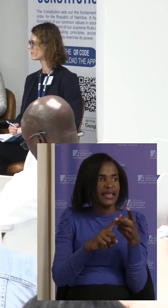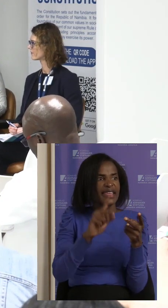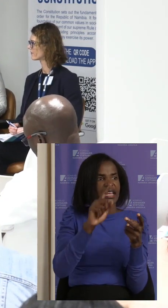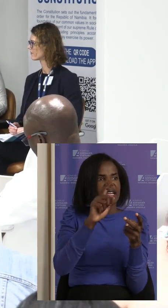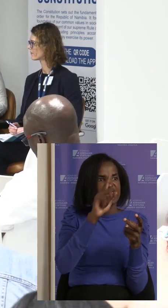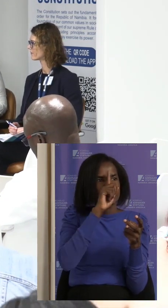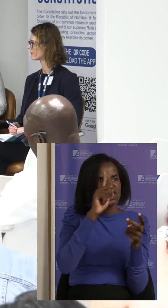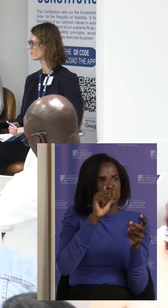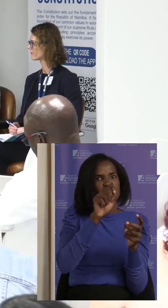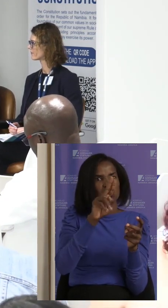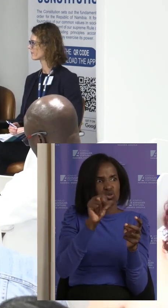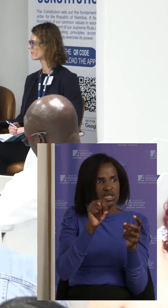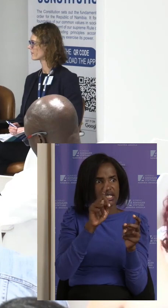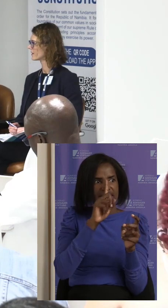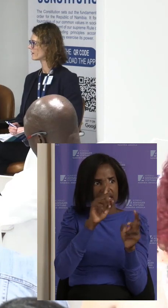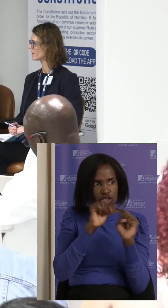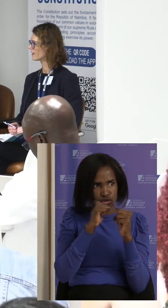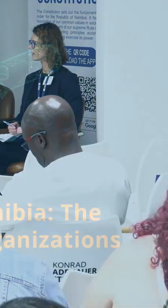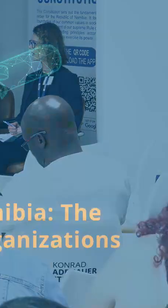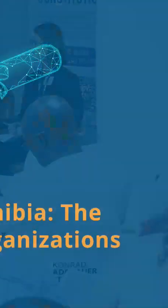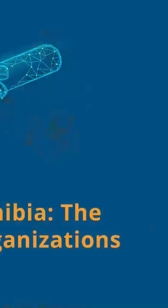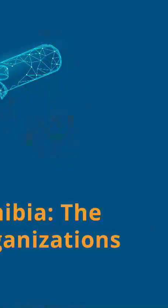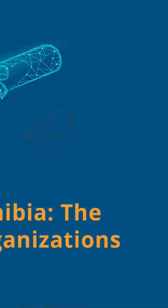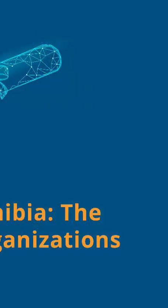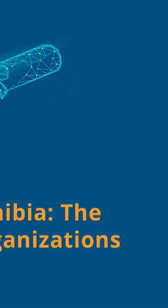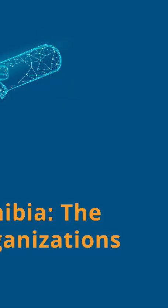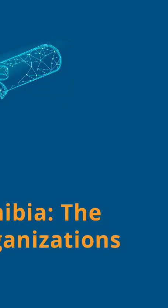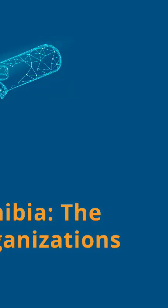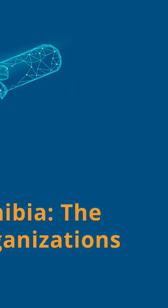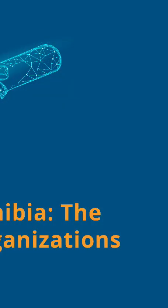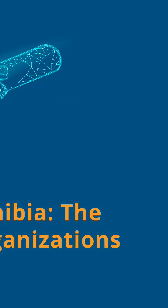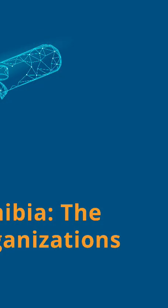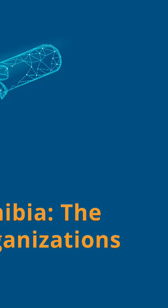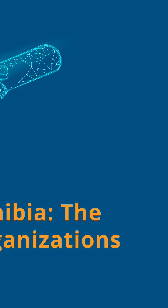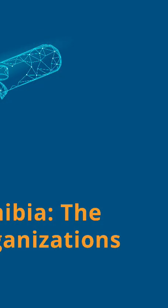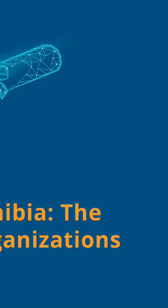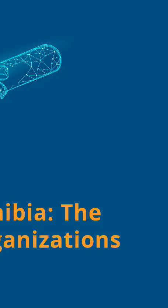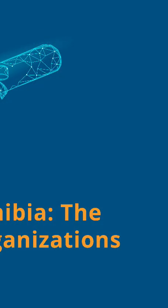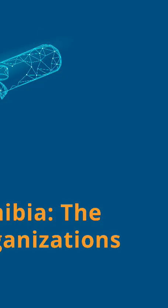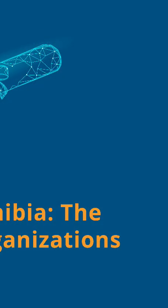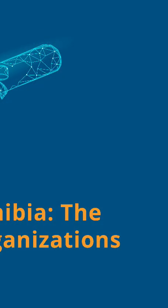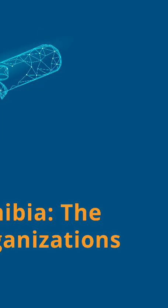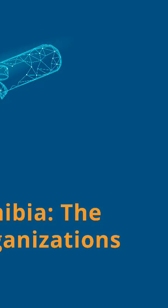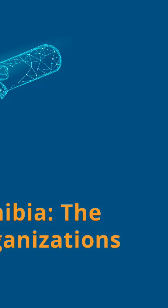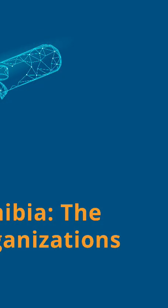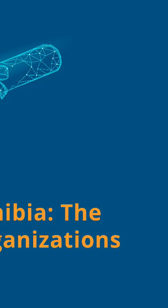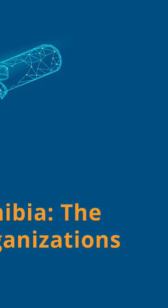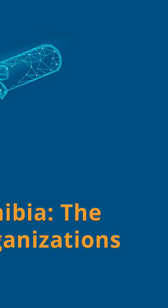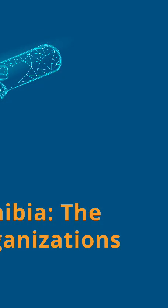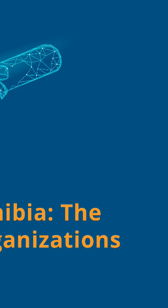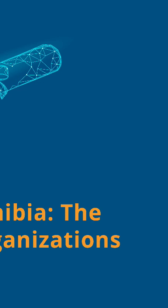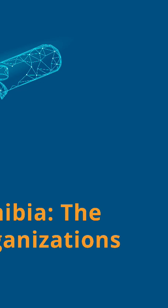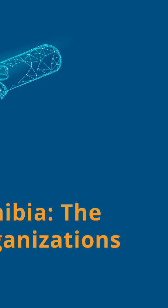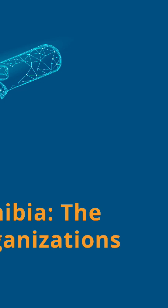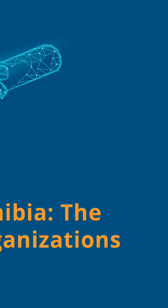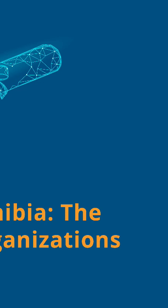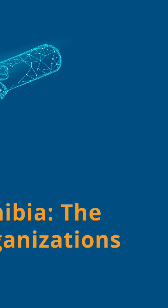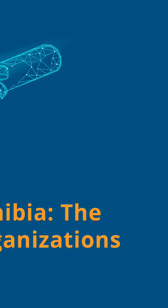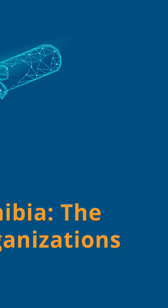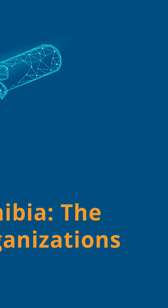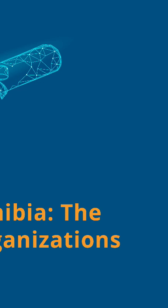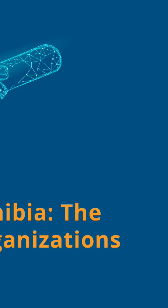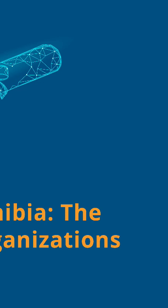floor once for contributions and questions. And as always, the advocates are only getting limited time as we